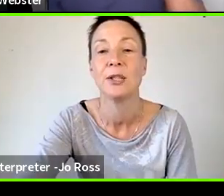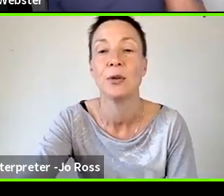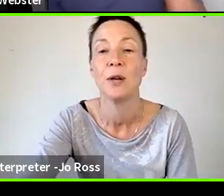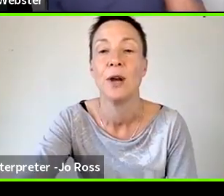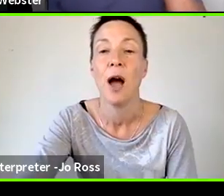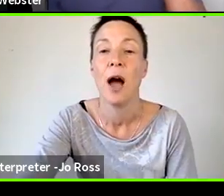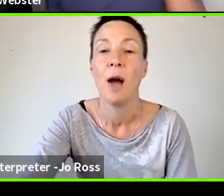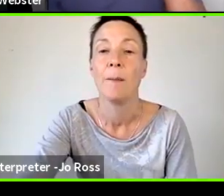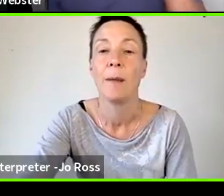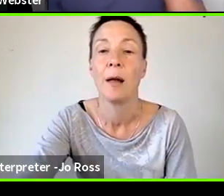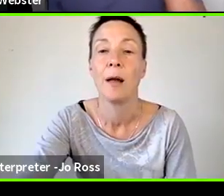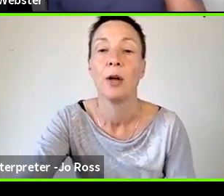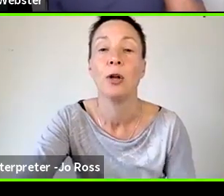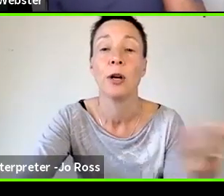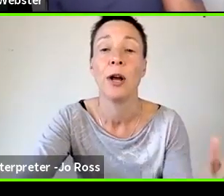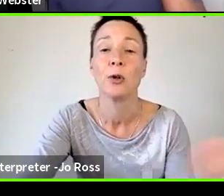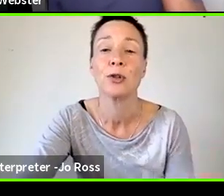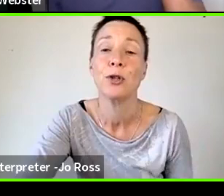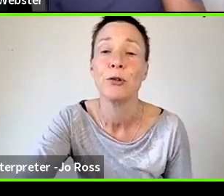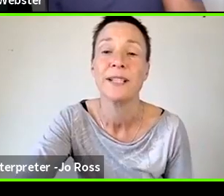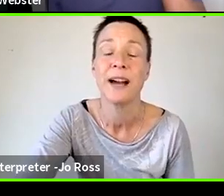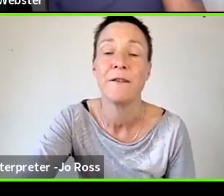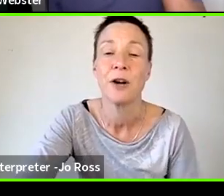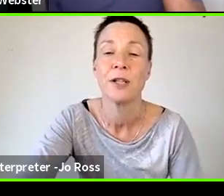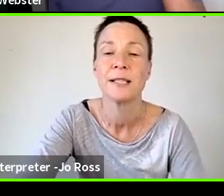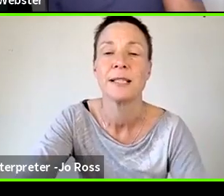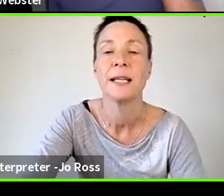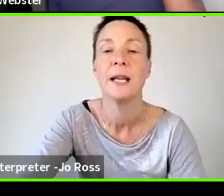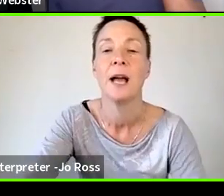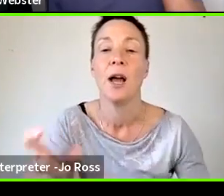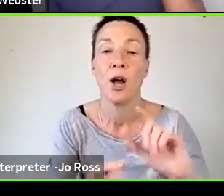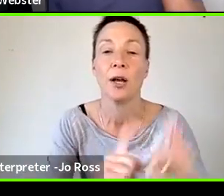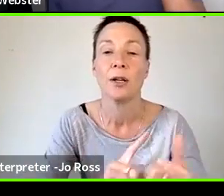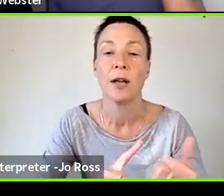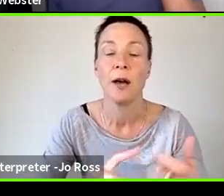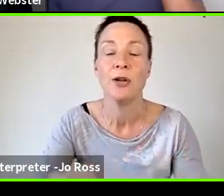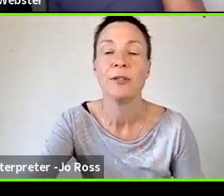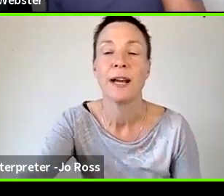needs to look, and also neurodiverse